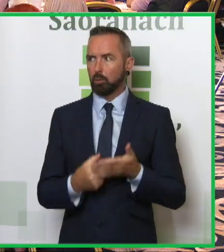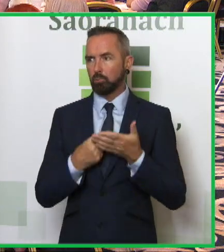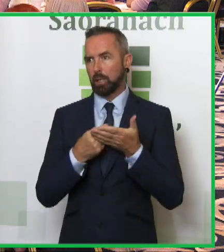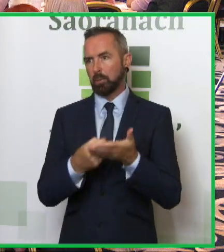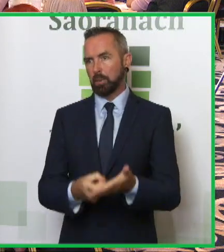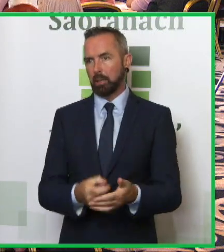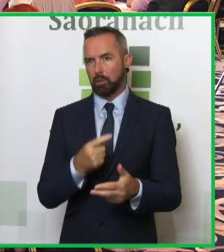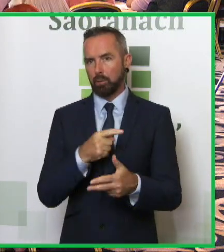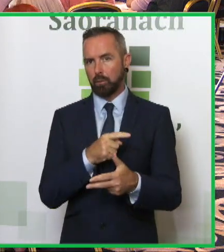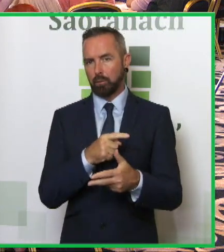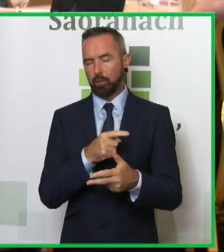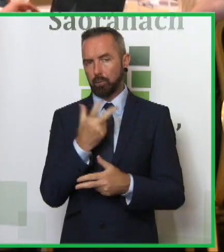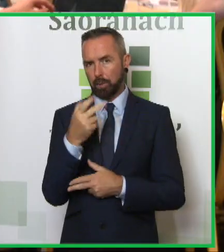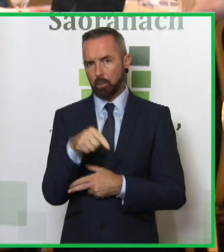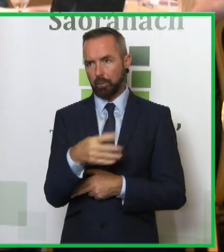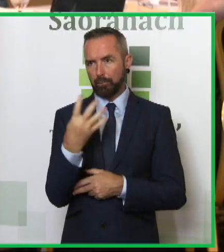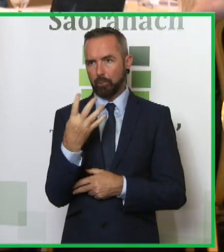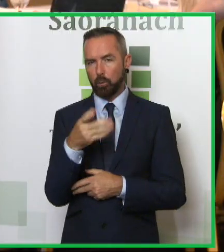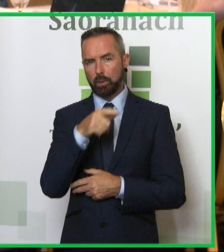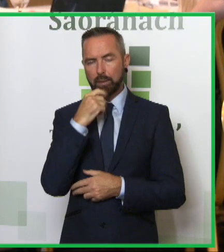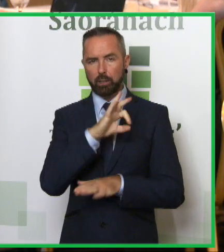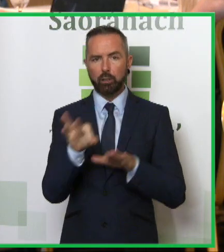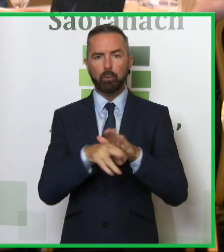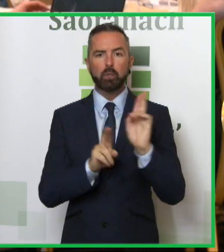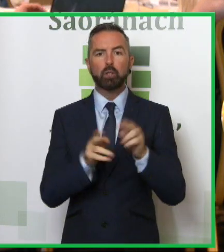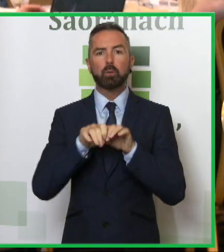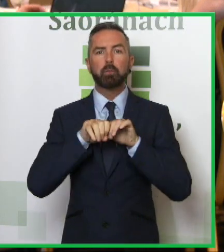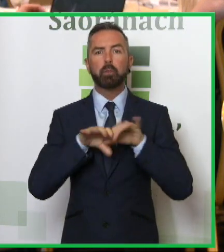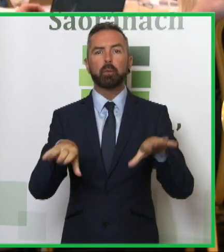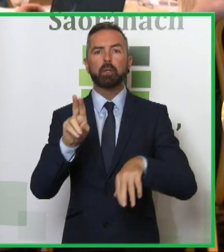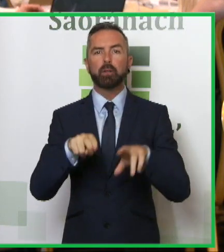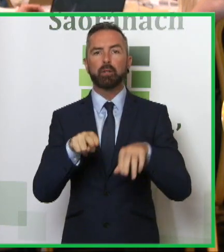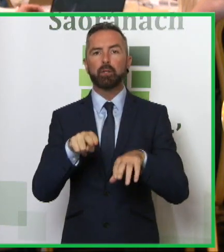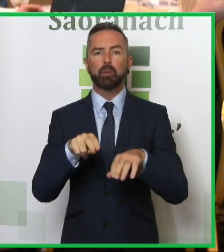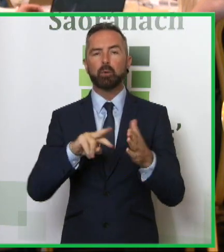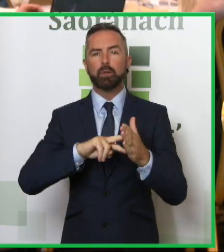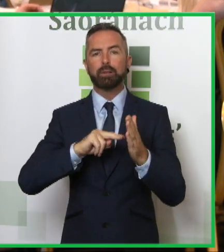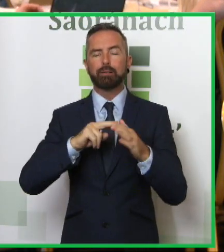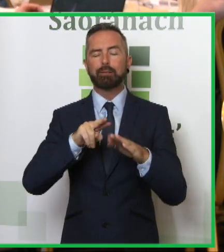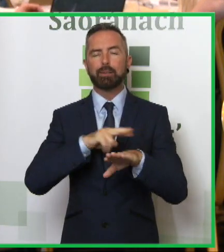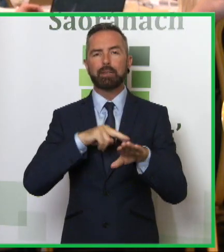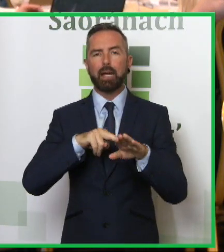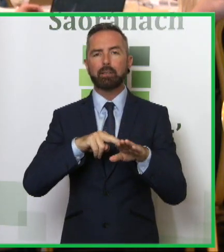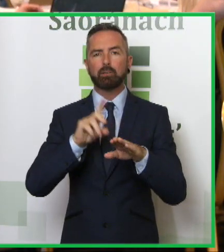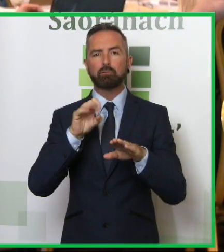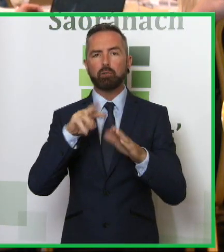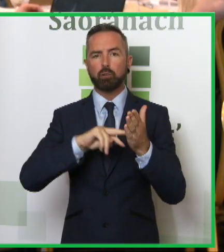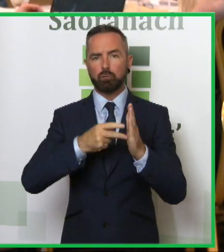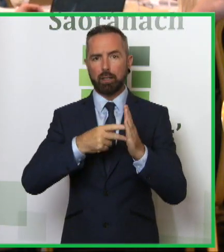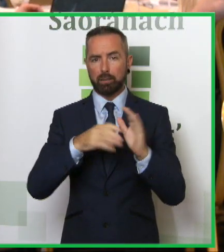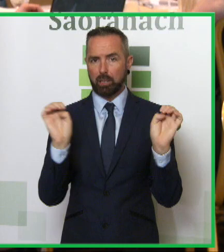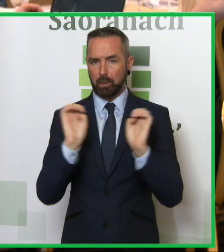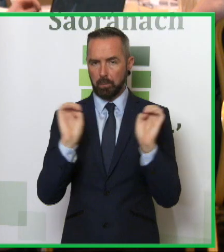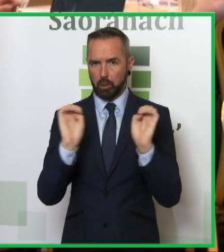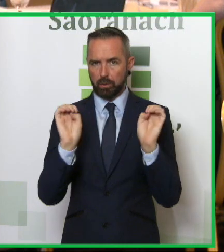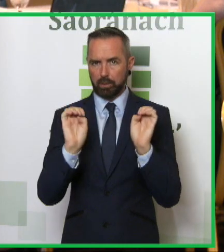recommendations 3.4. It says the government should publish a new iteration of the National Drug Strategy as a matter of urgency, and it